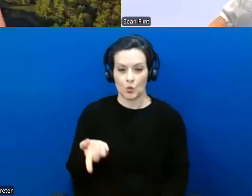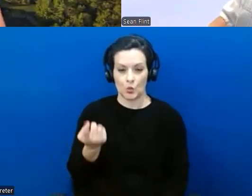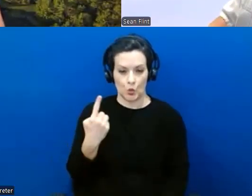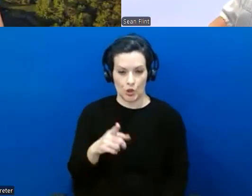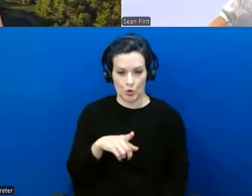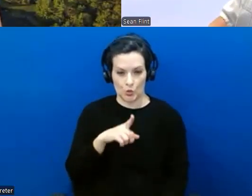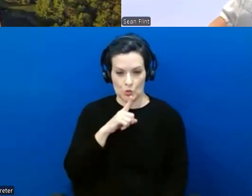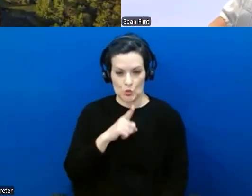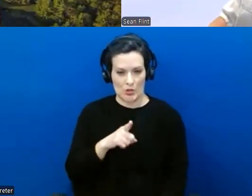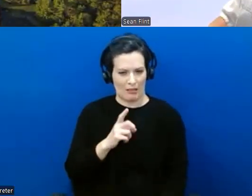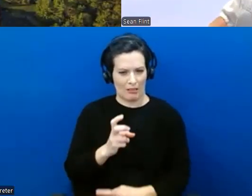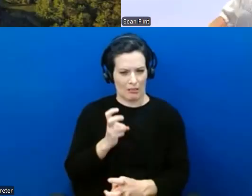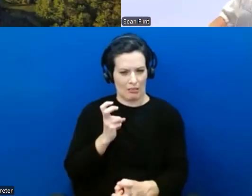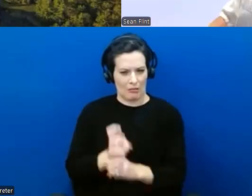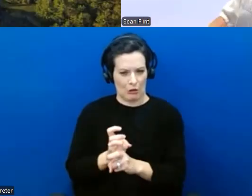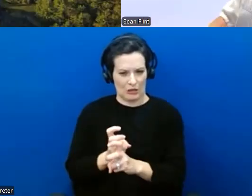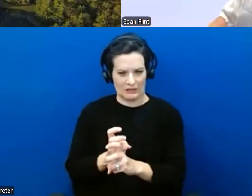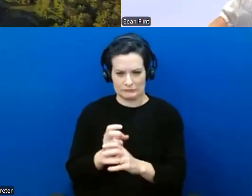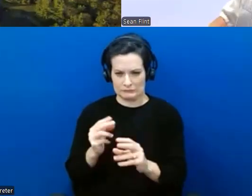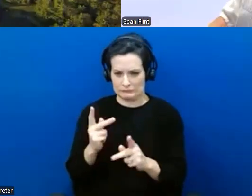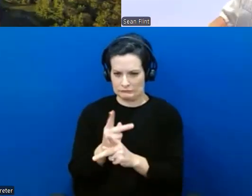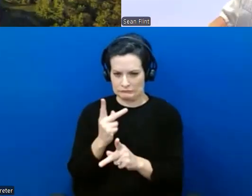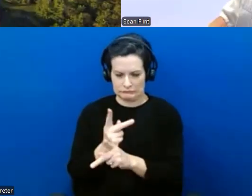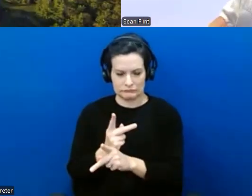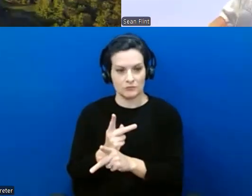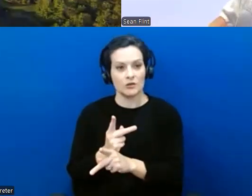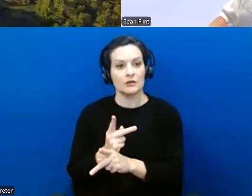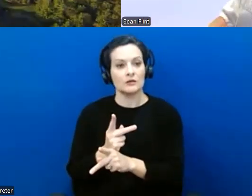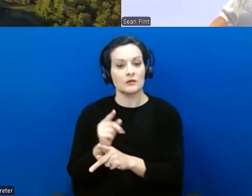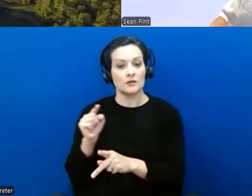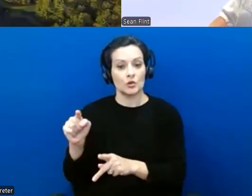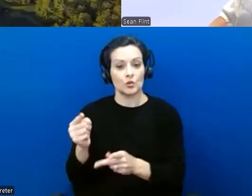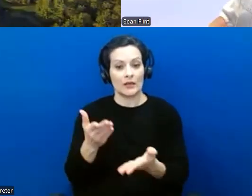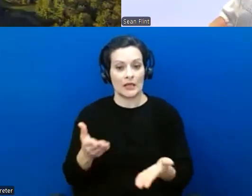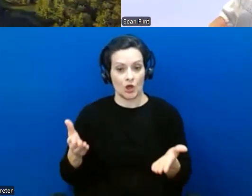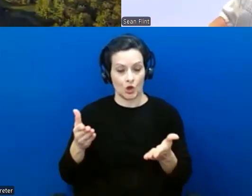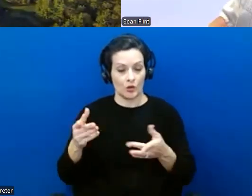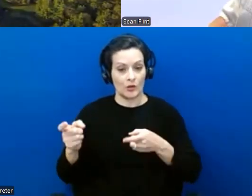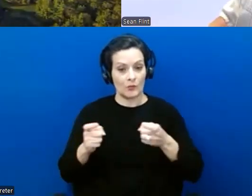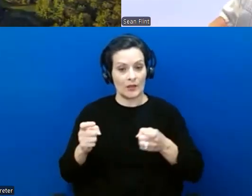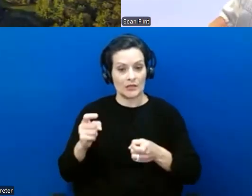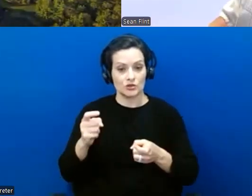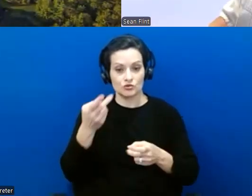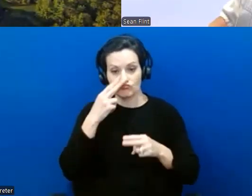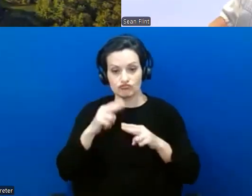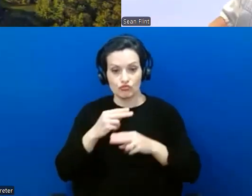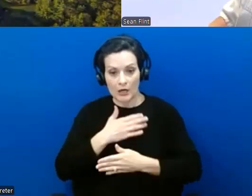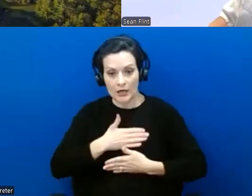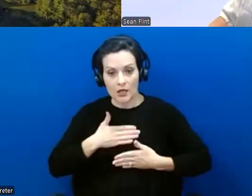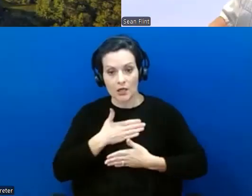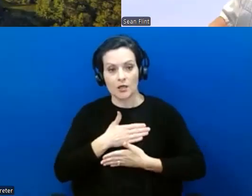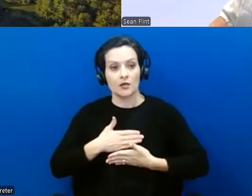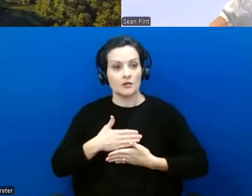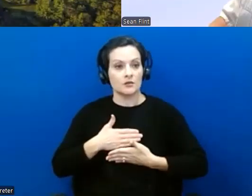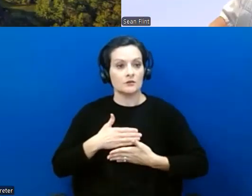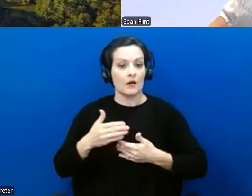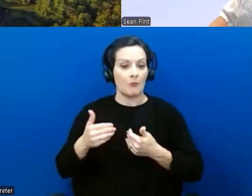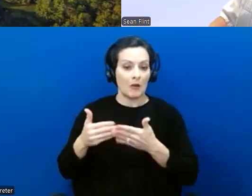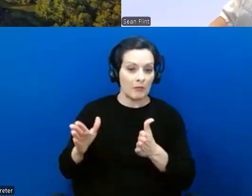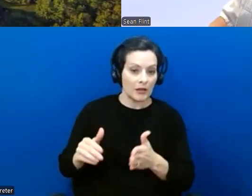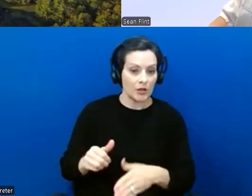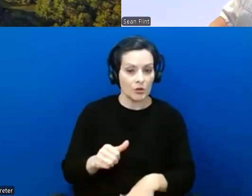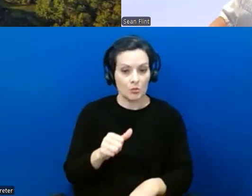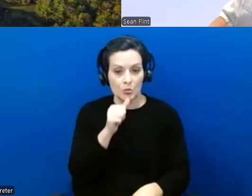nuts to crack that anyone on here who has done management of recreation on public, especially or private